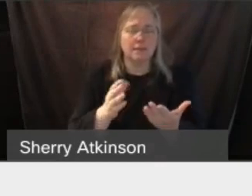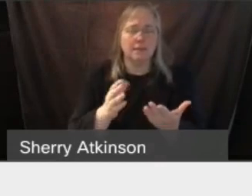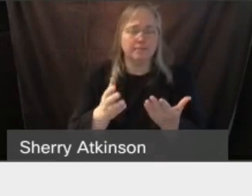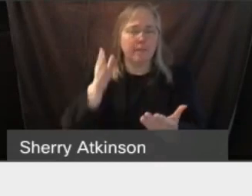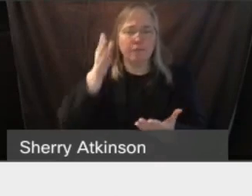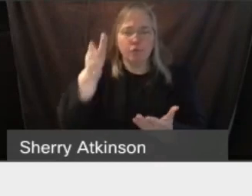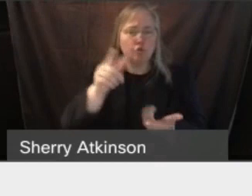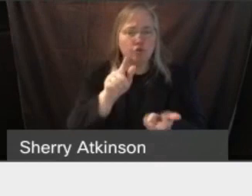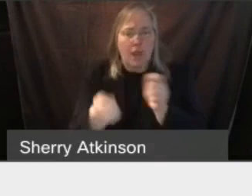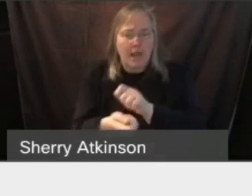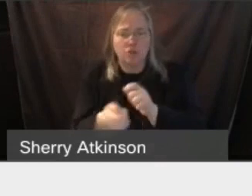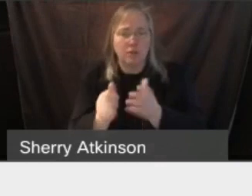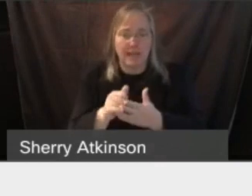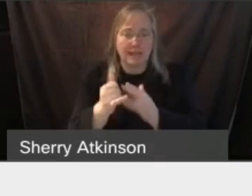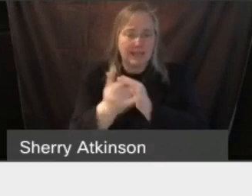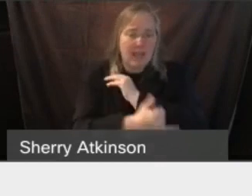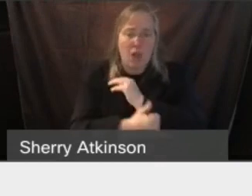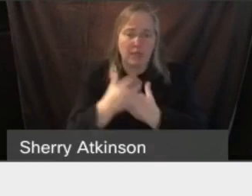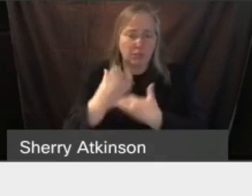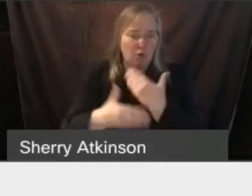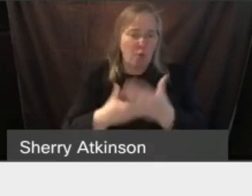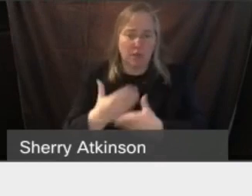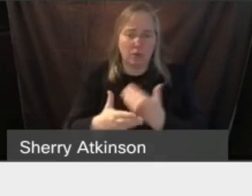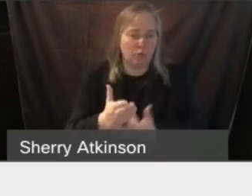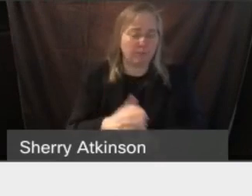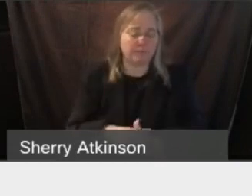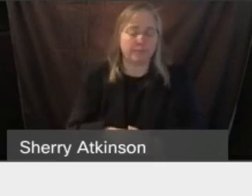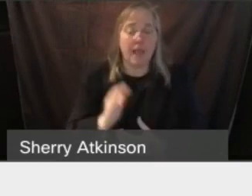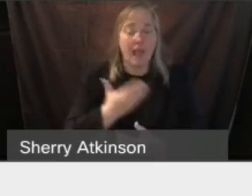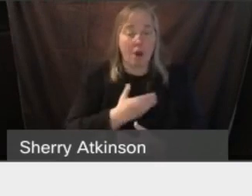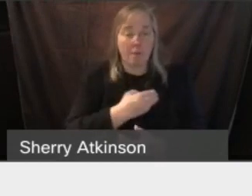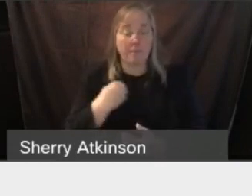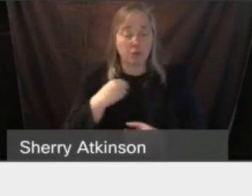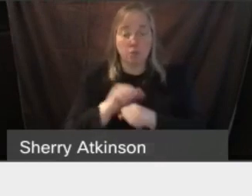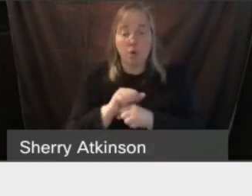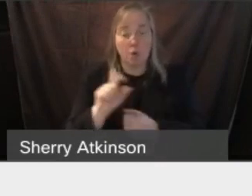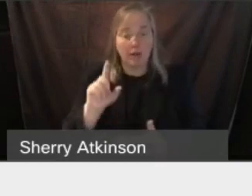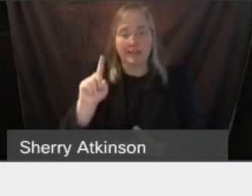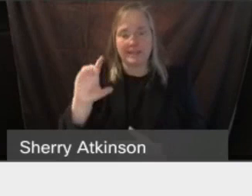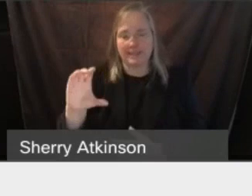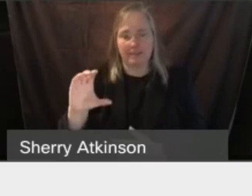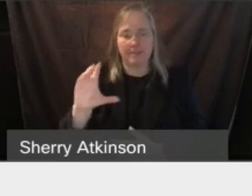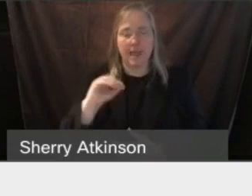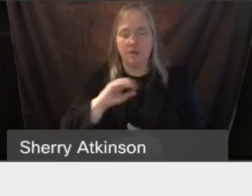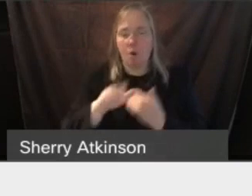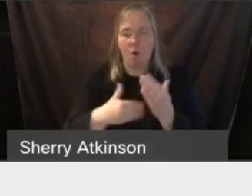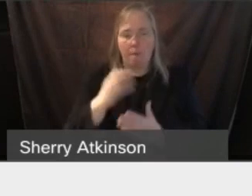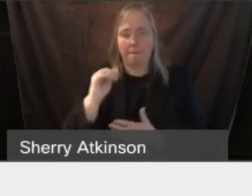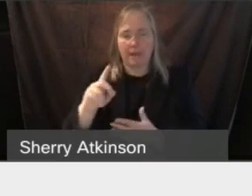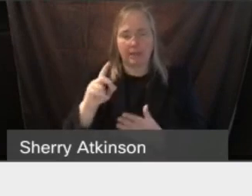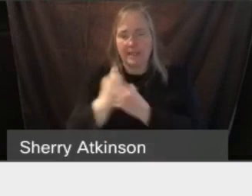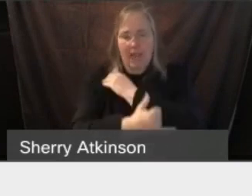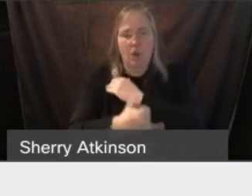future changes that the county is going through. Our members work in the District of Columbia and all the Maryland counties, but